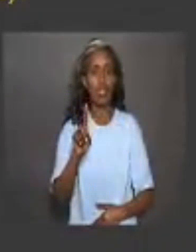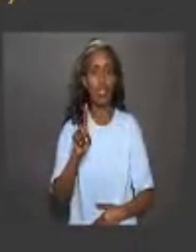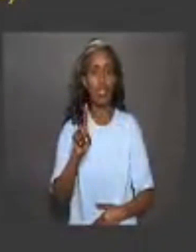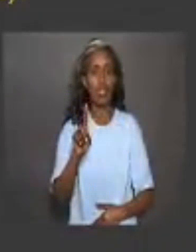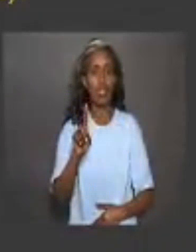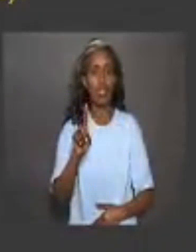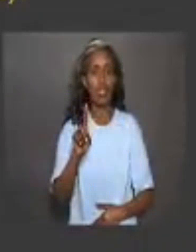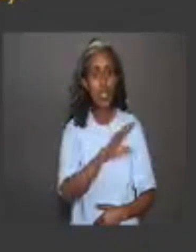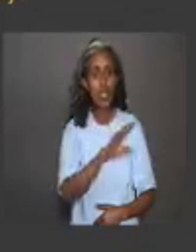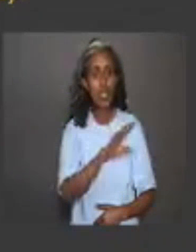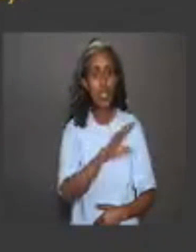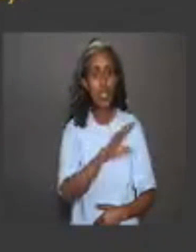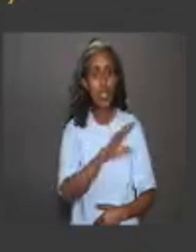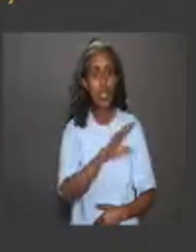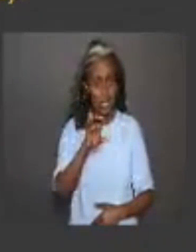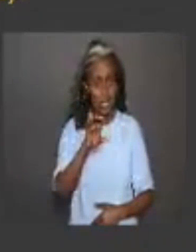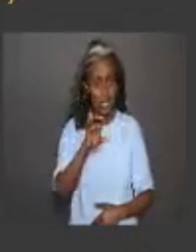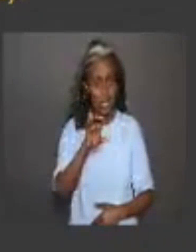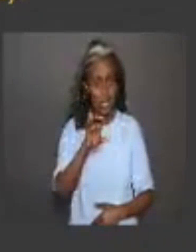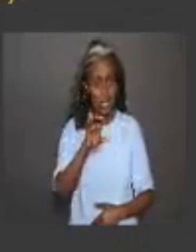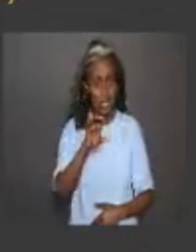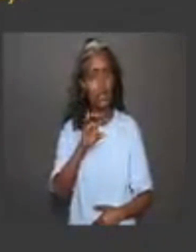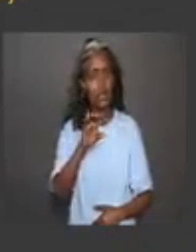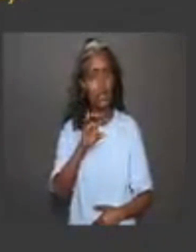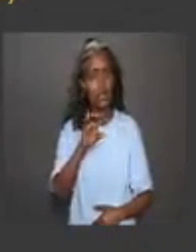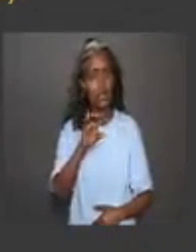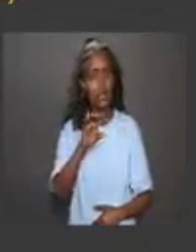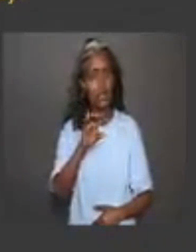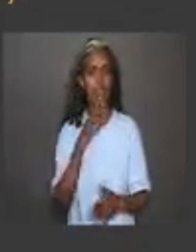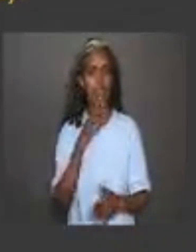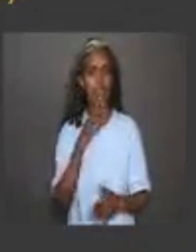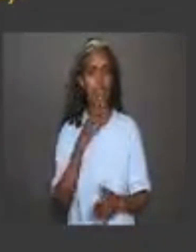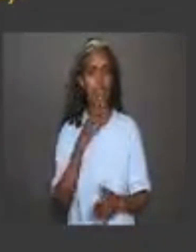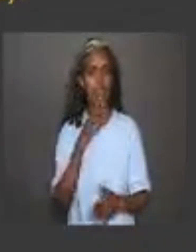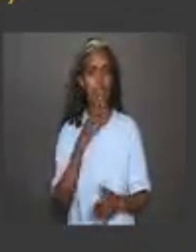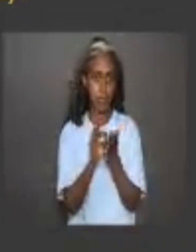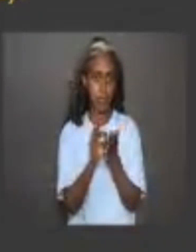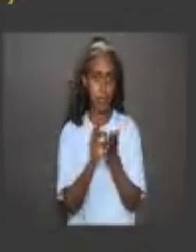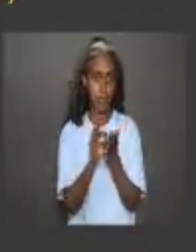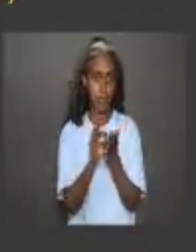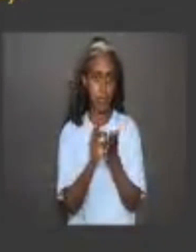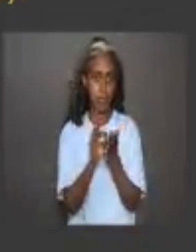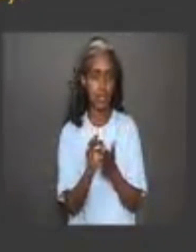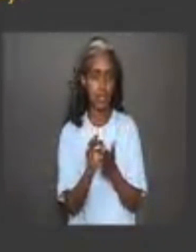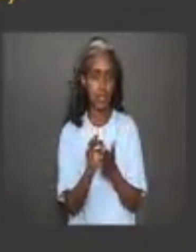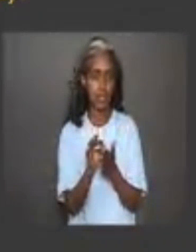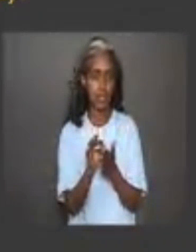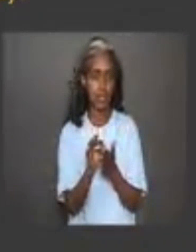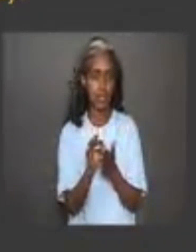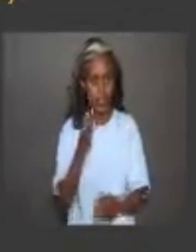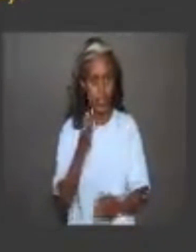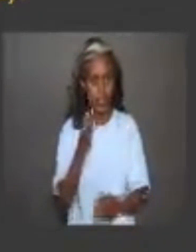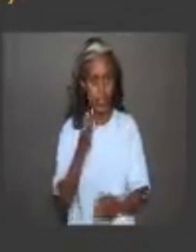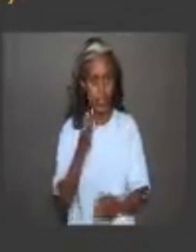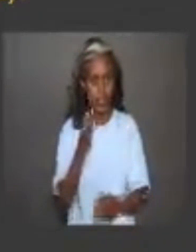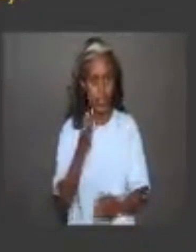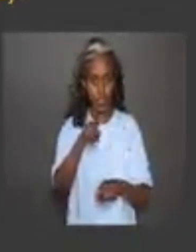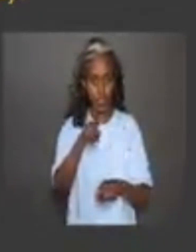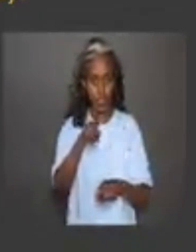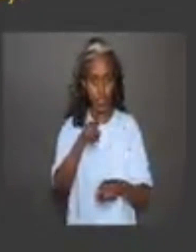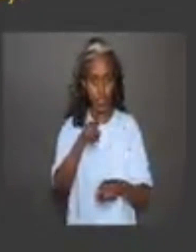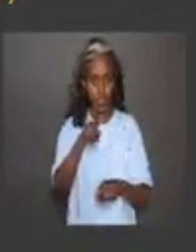c be any real number. if f of x is divided by